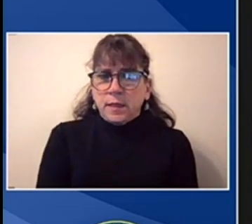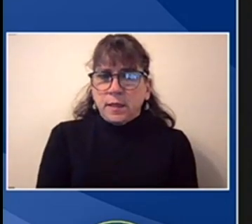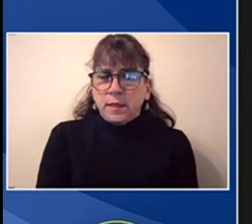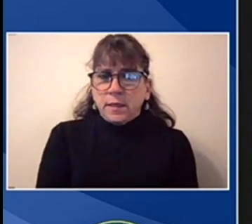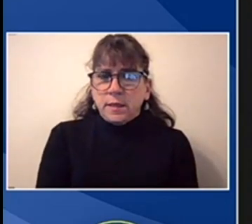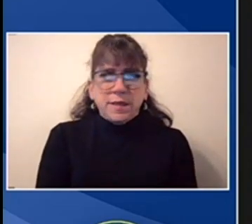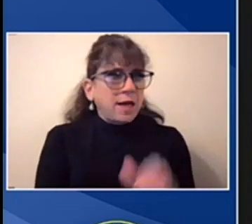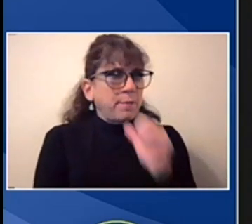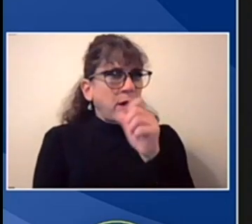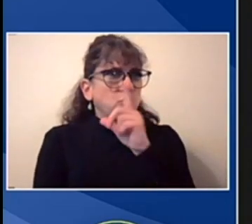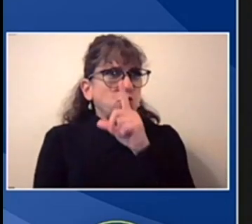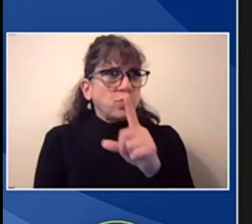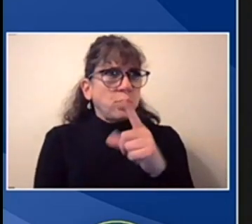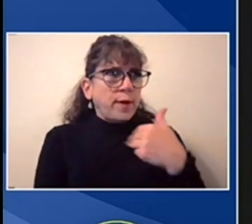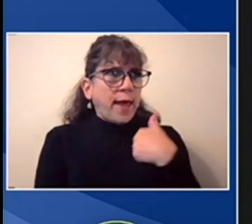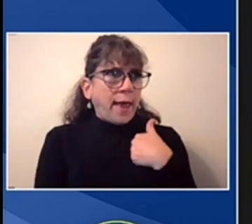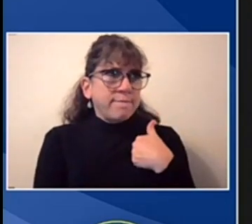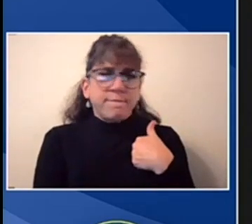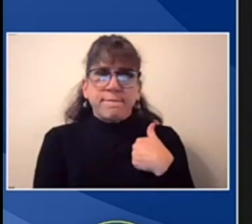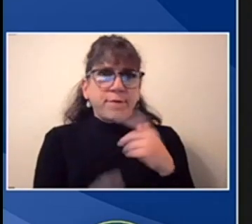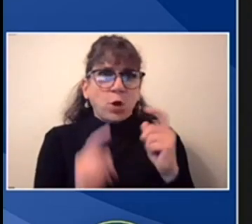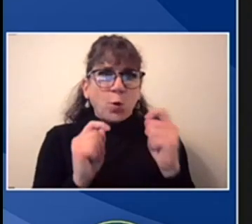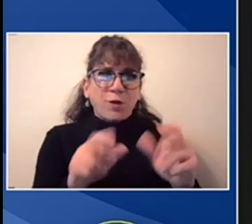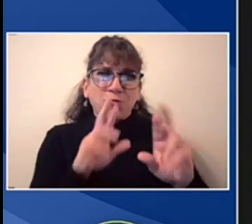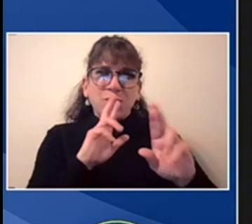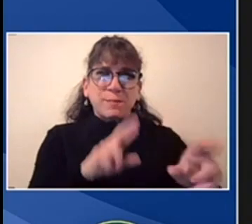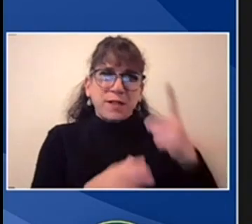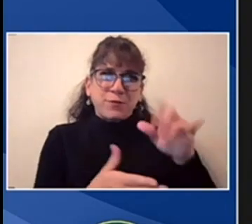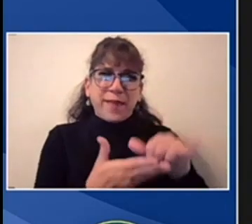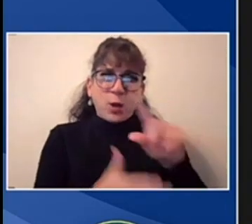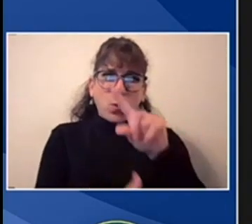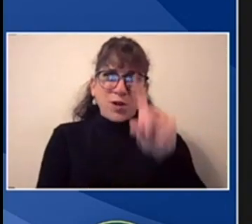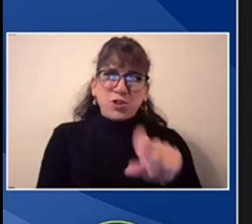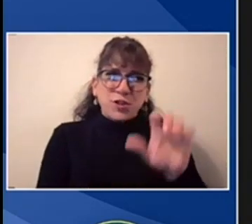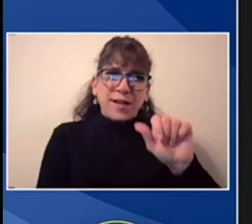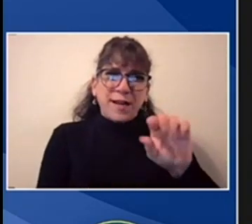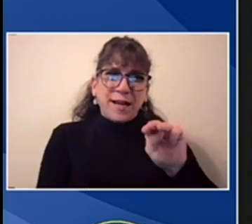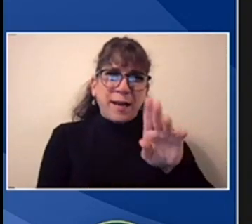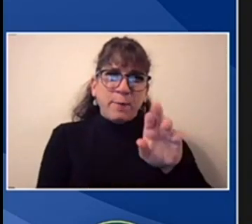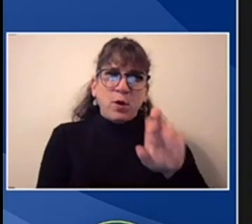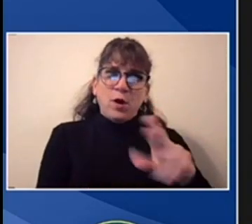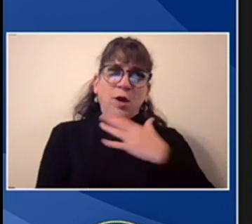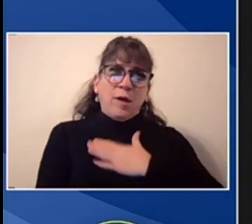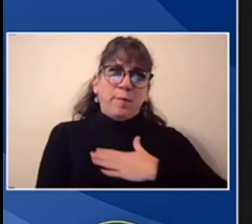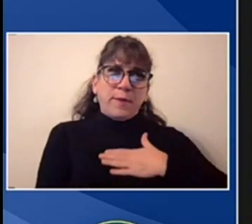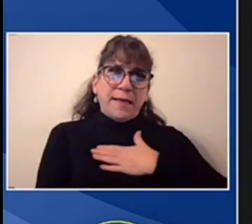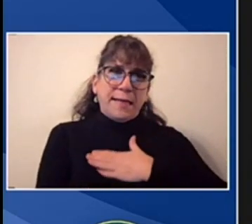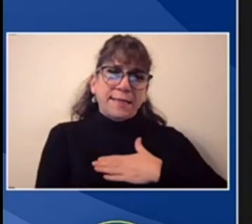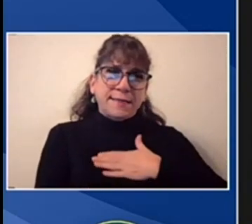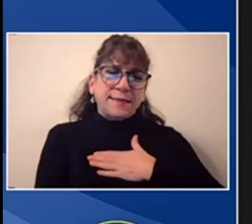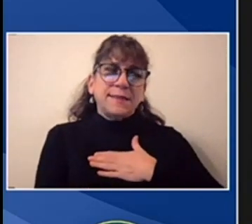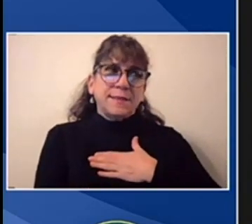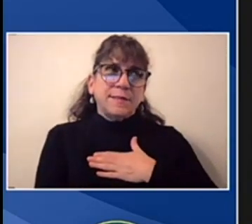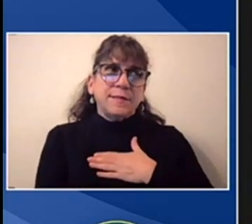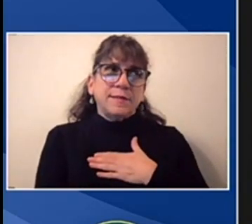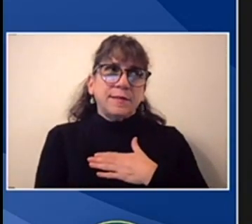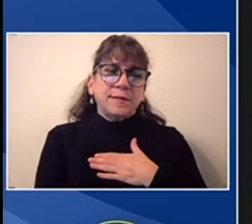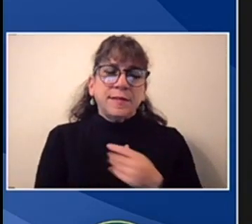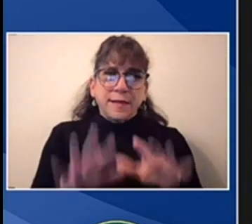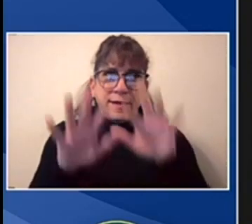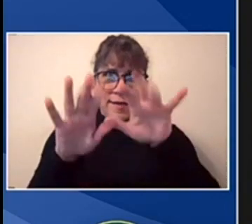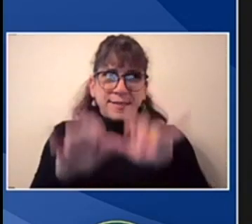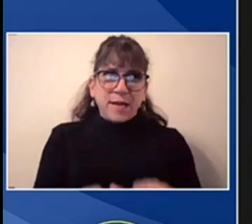Not sure we have a quick response to that question, Amber. If you could please put that